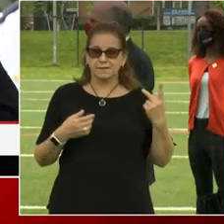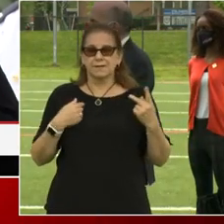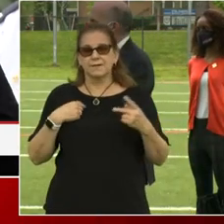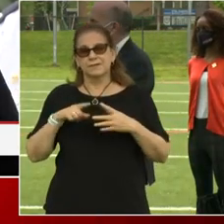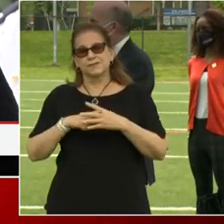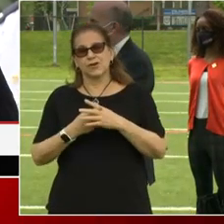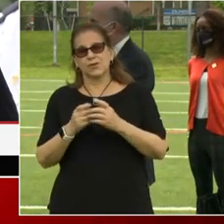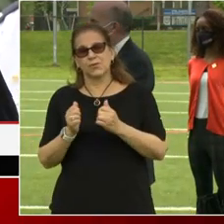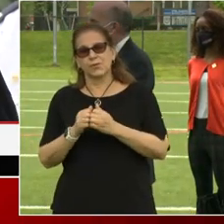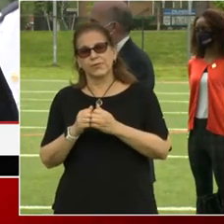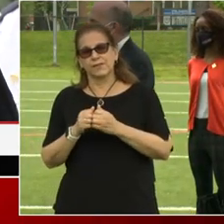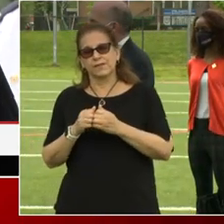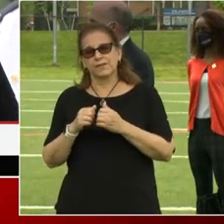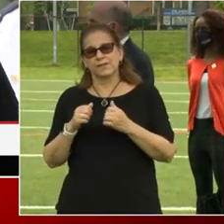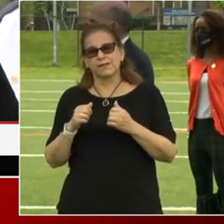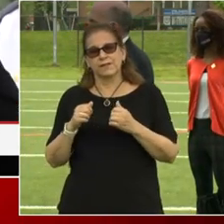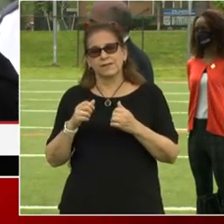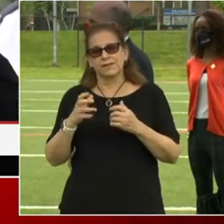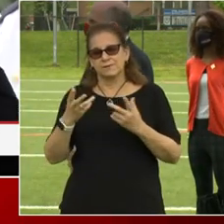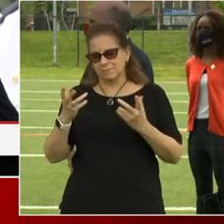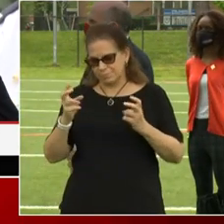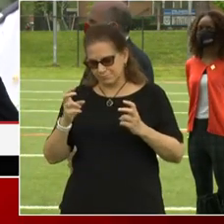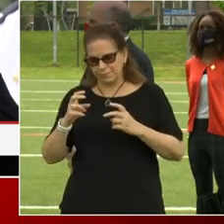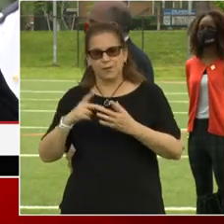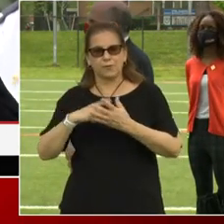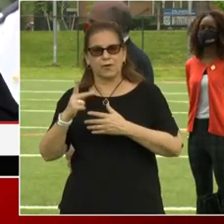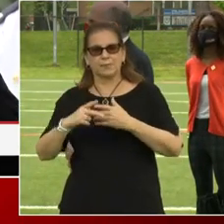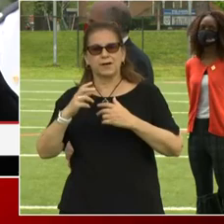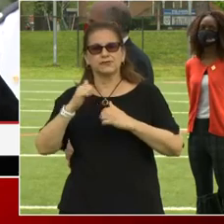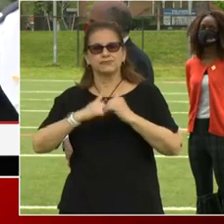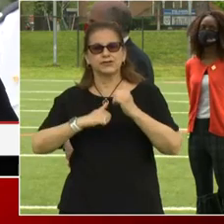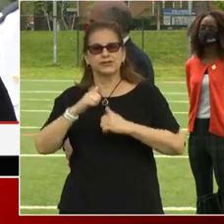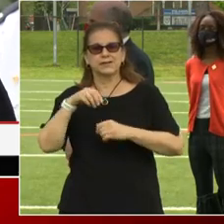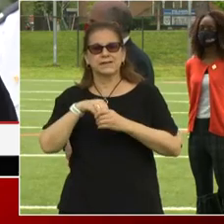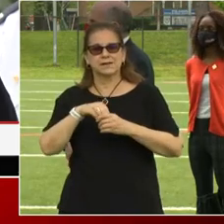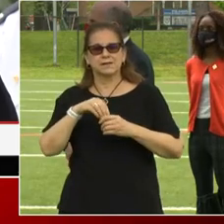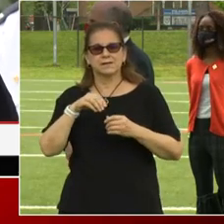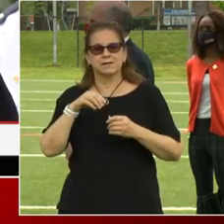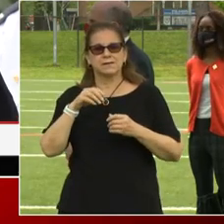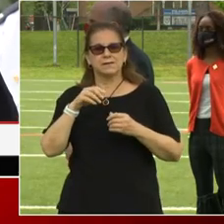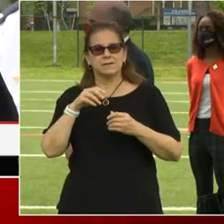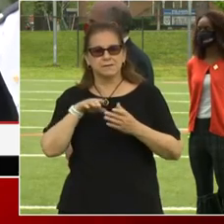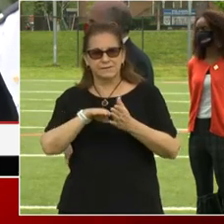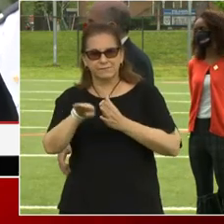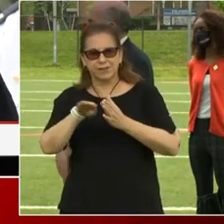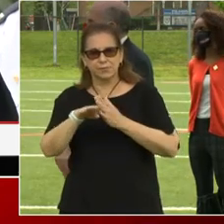infrastructure within Building Blocks that we will be able to duplicate